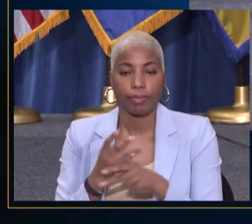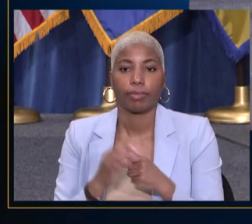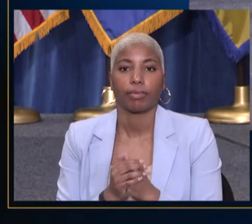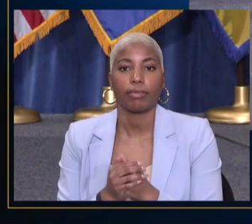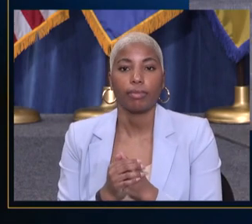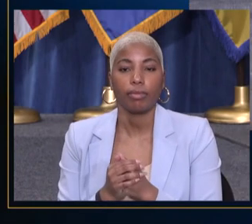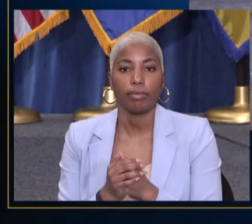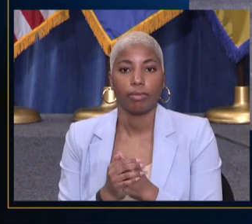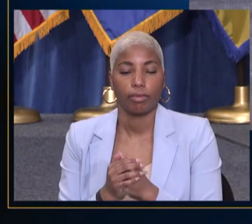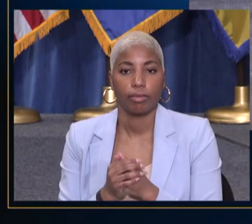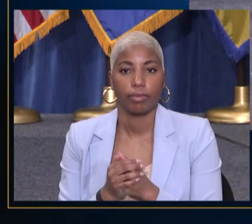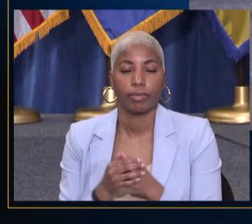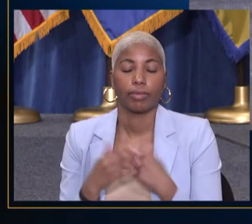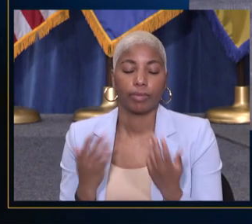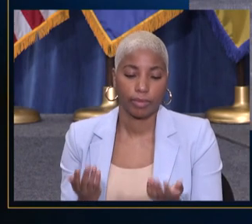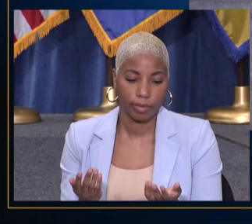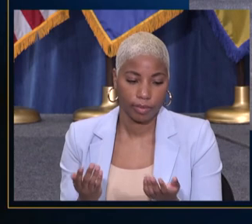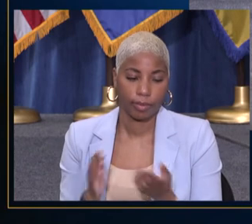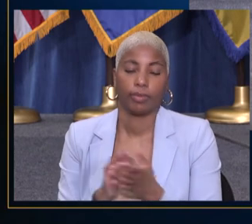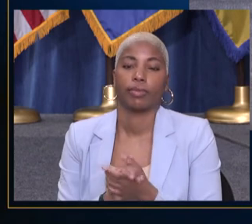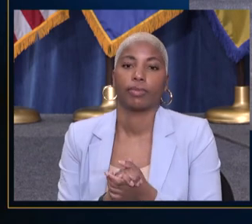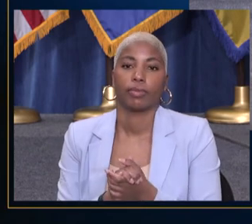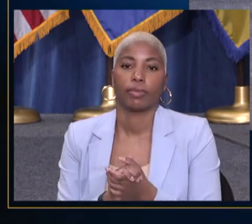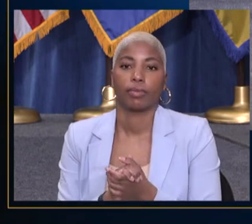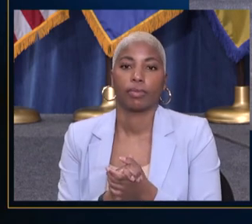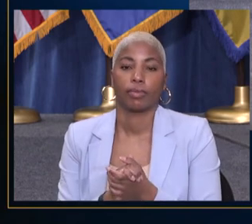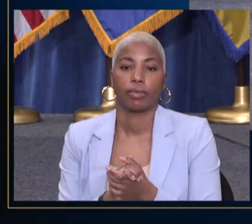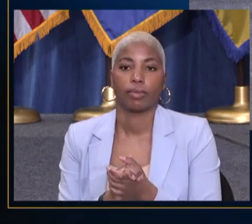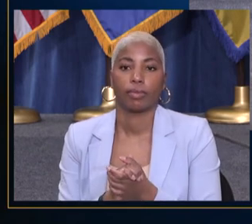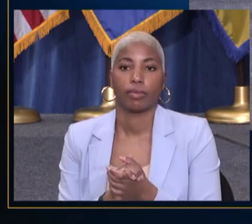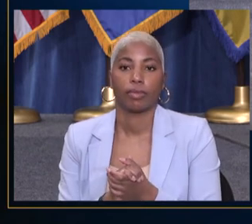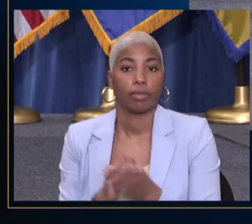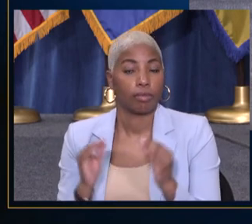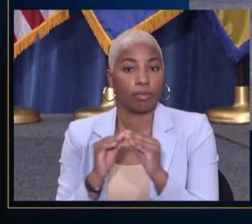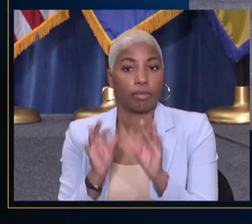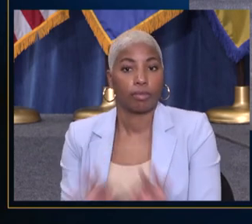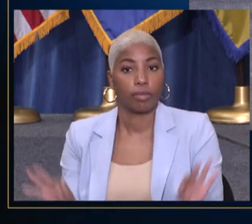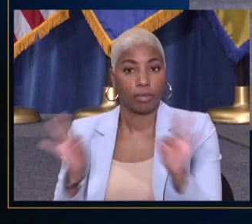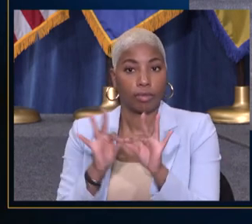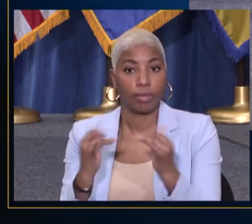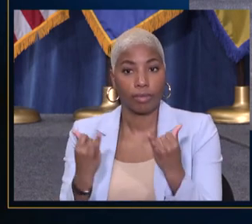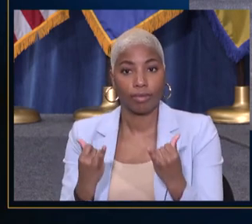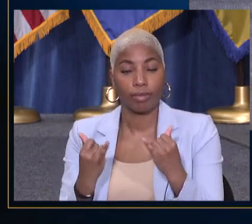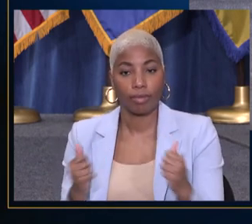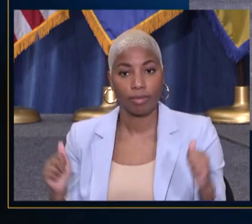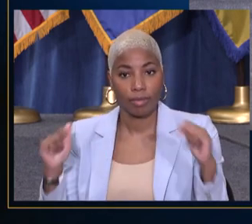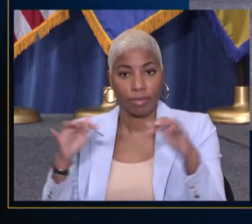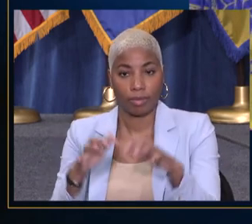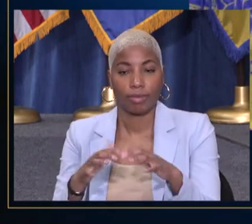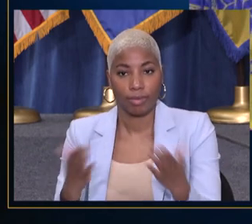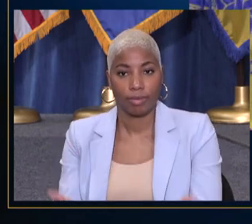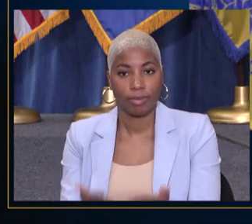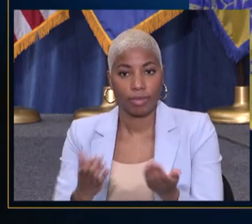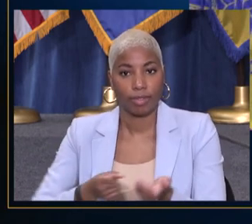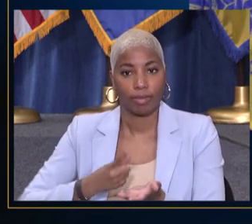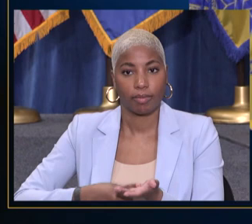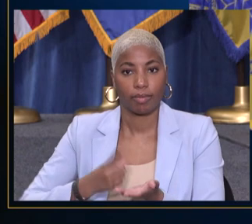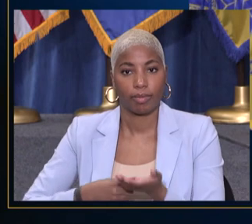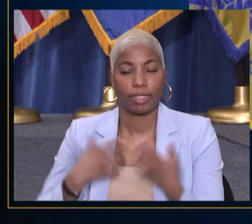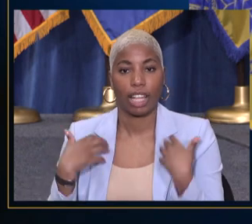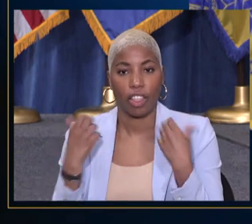And so it is even more incumbent upon us to gather here to talk about